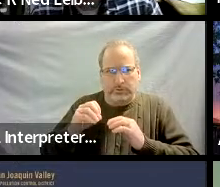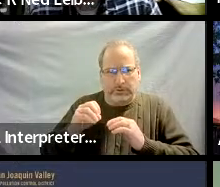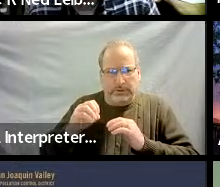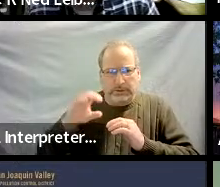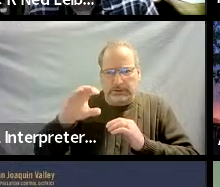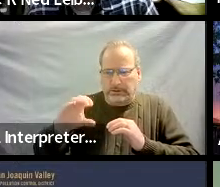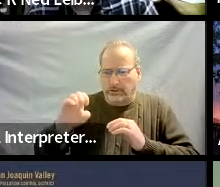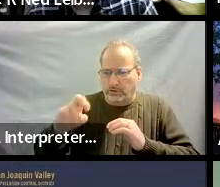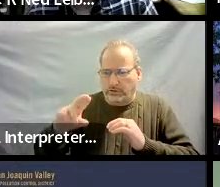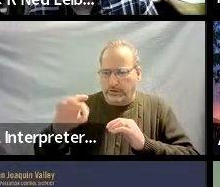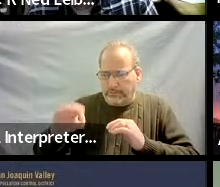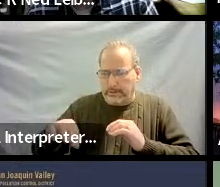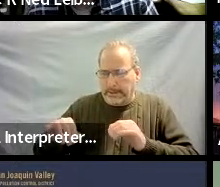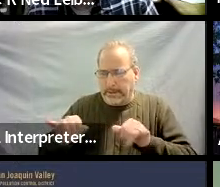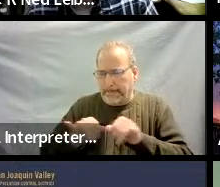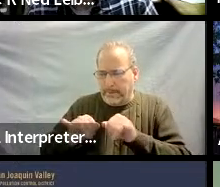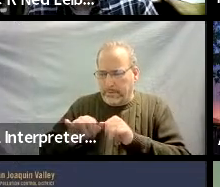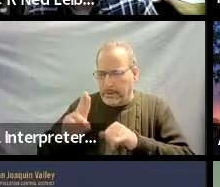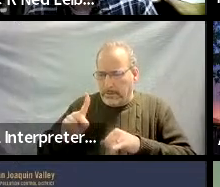believe